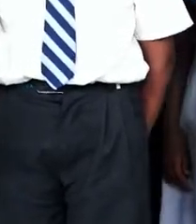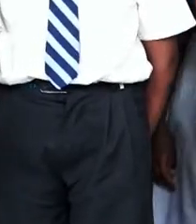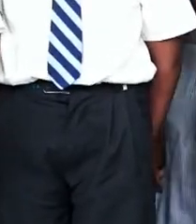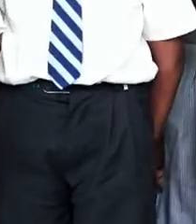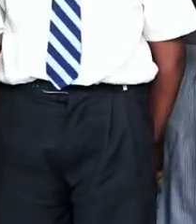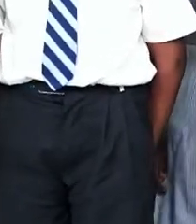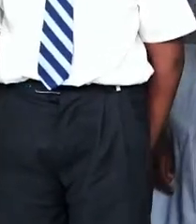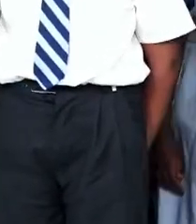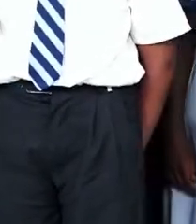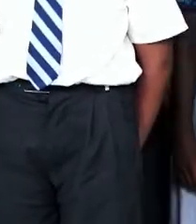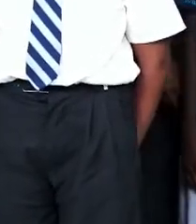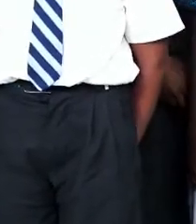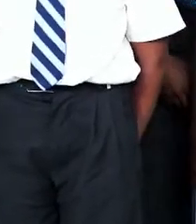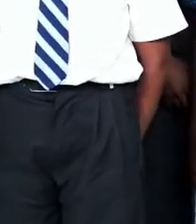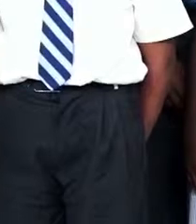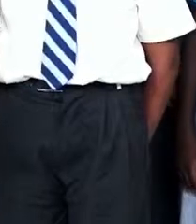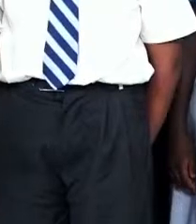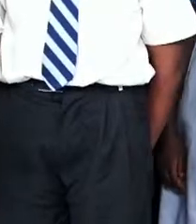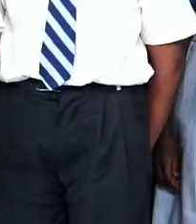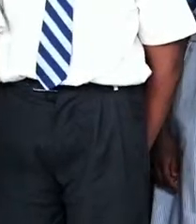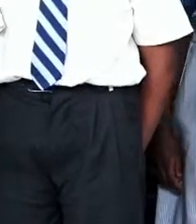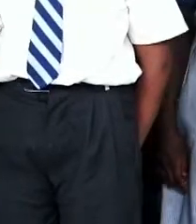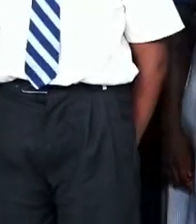making ways for me.